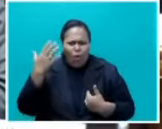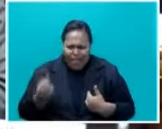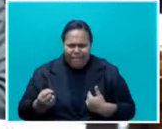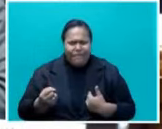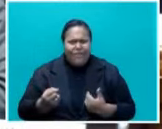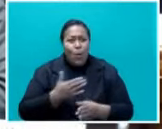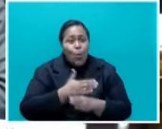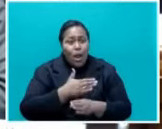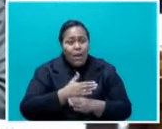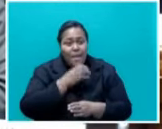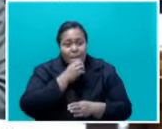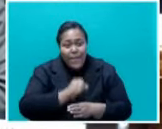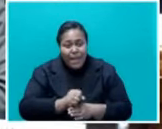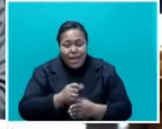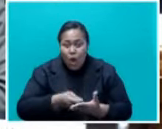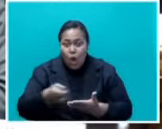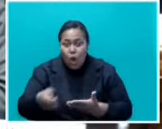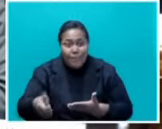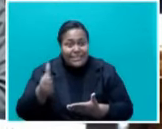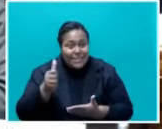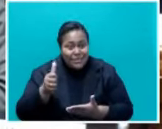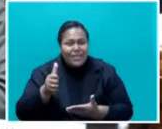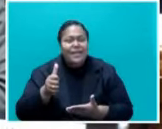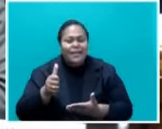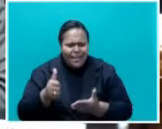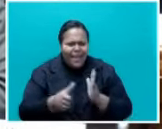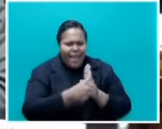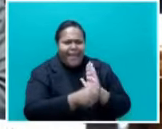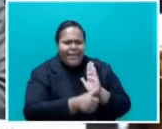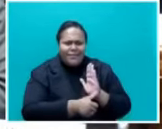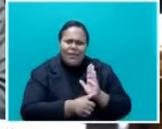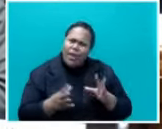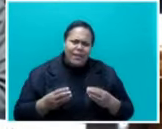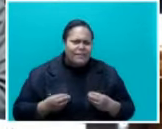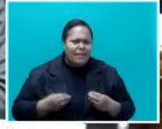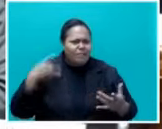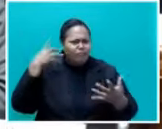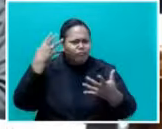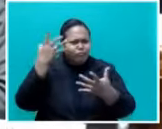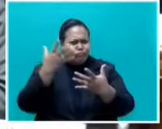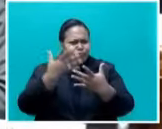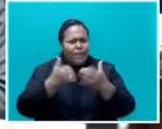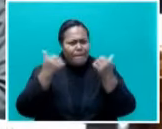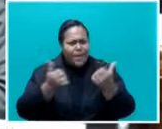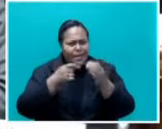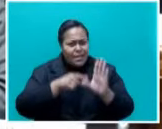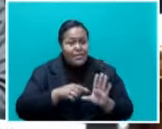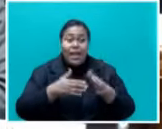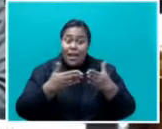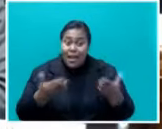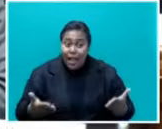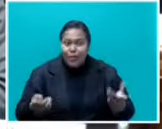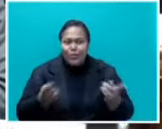Act. It was acceptable for decades, in fact a century. Now we've changed to the